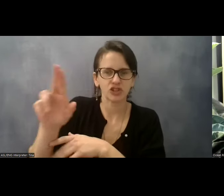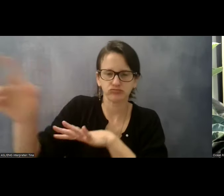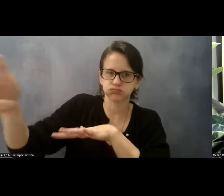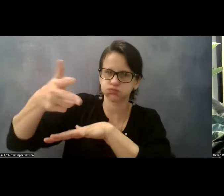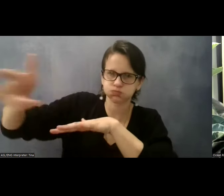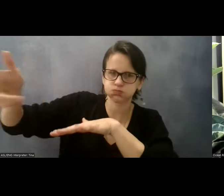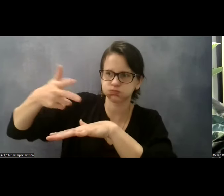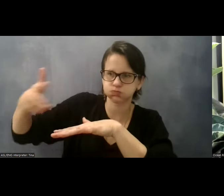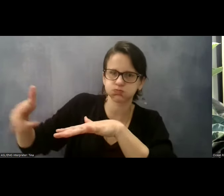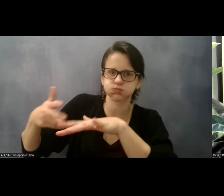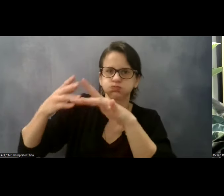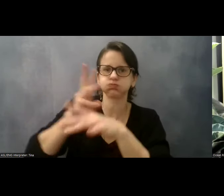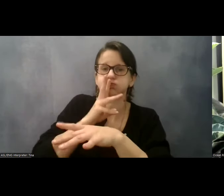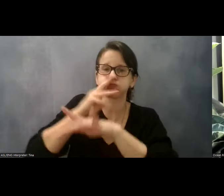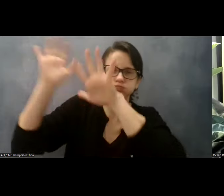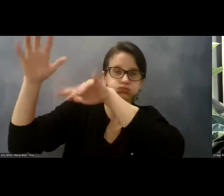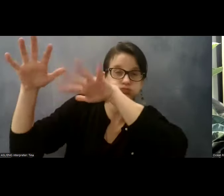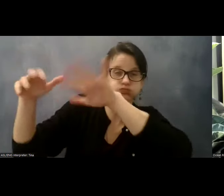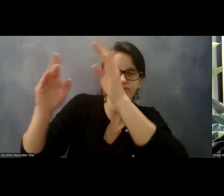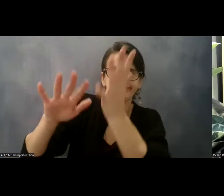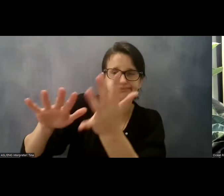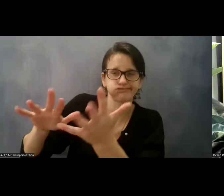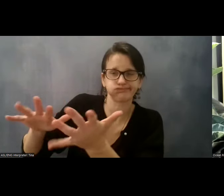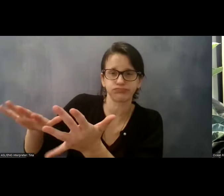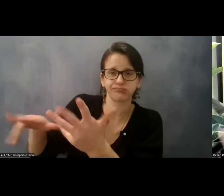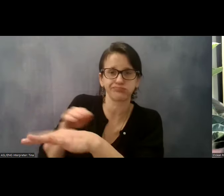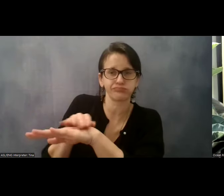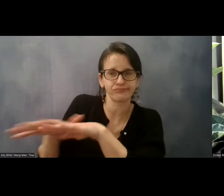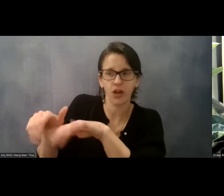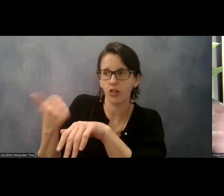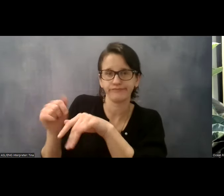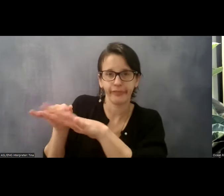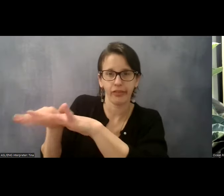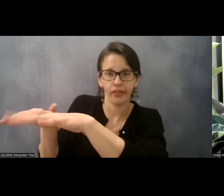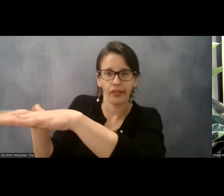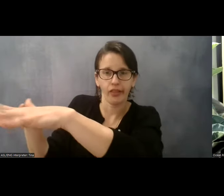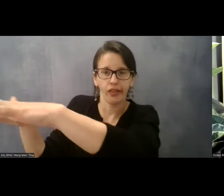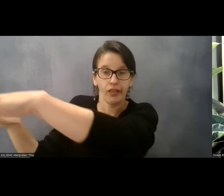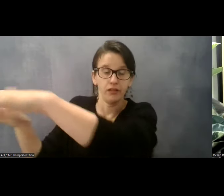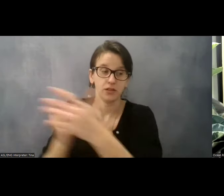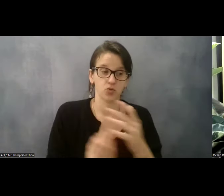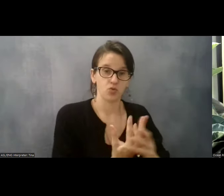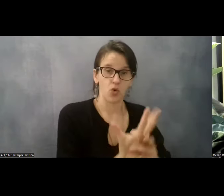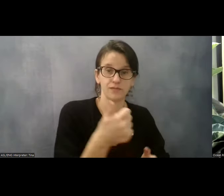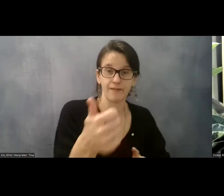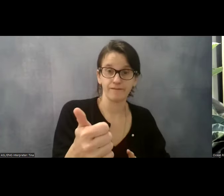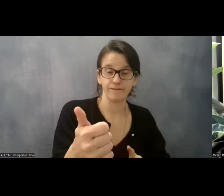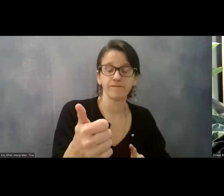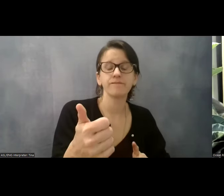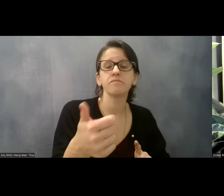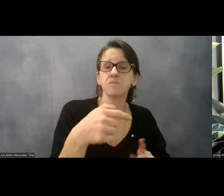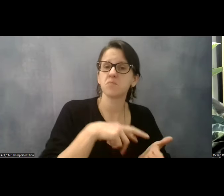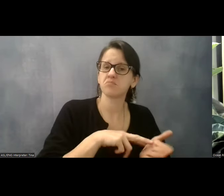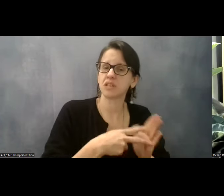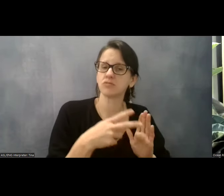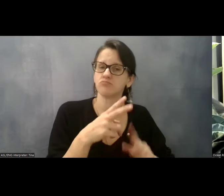dangers. And so the wonderful thing about growing food yourself is that you're steering clear of all that, because you can choose what you fertilize